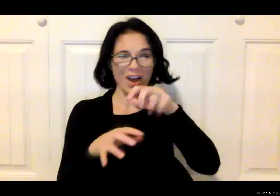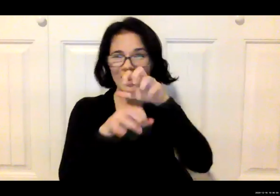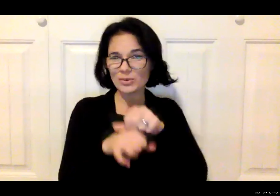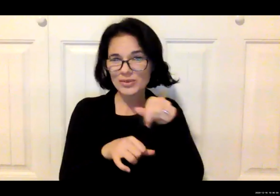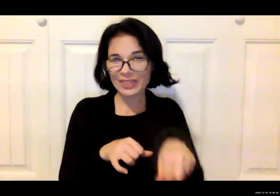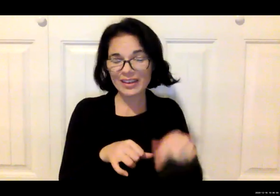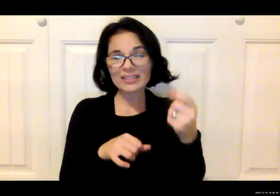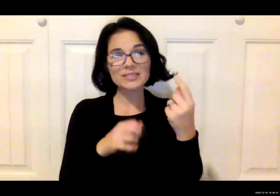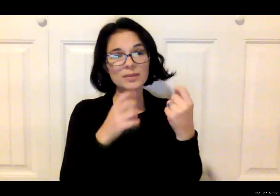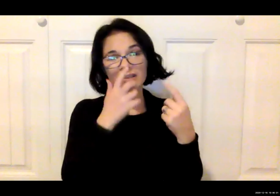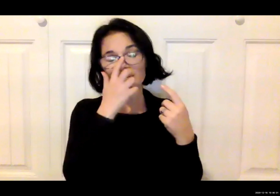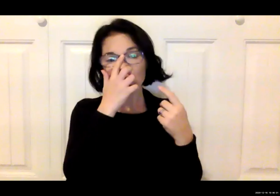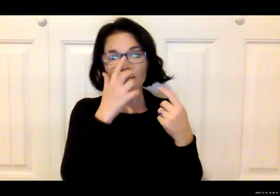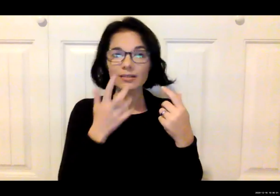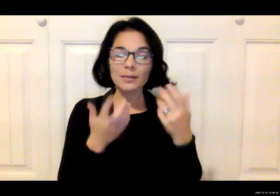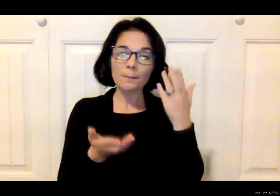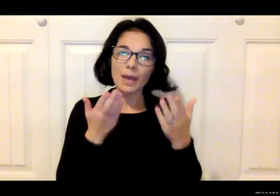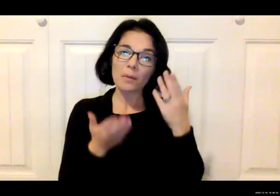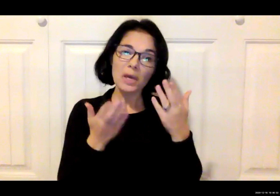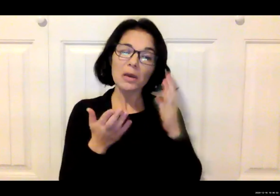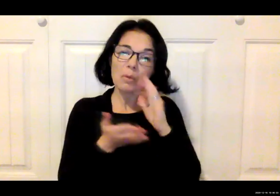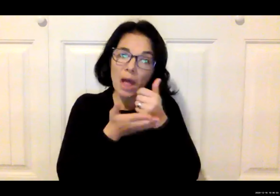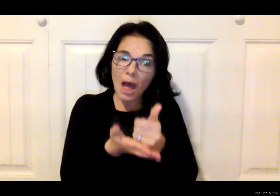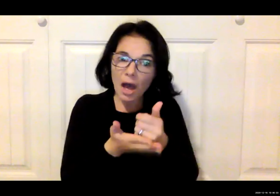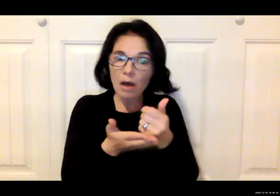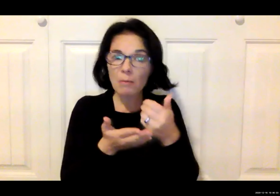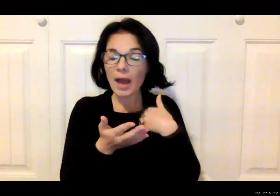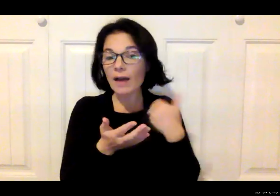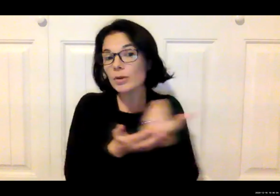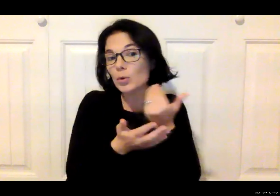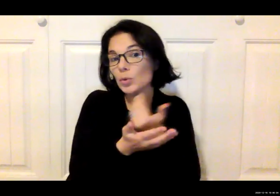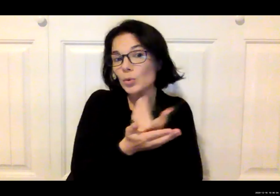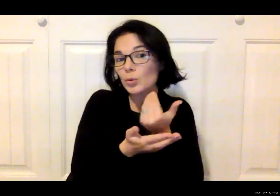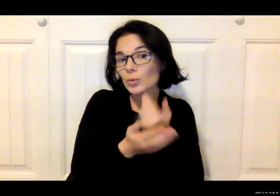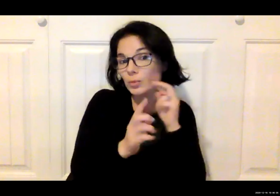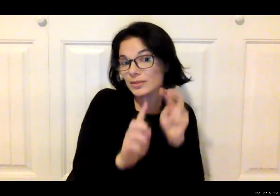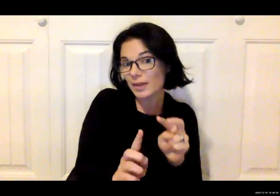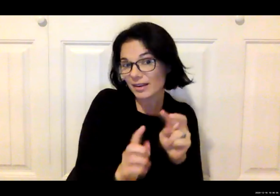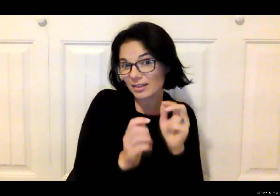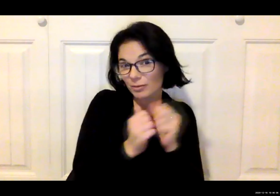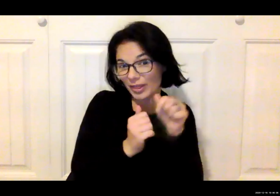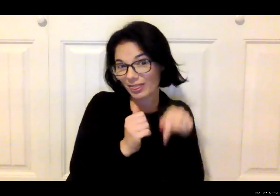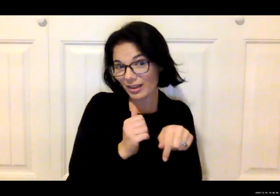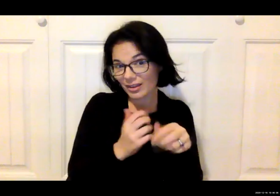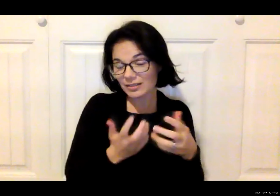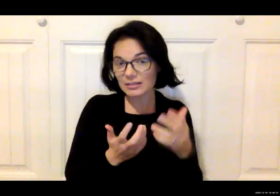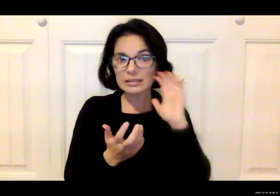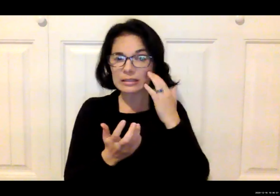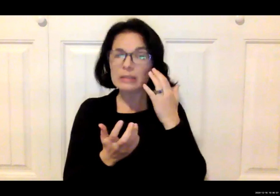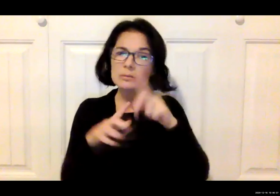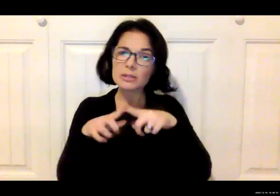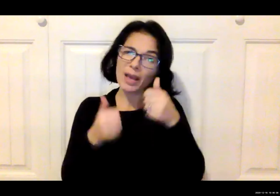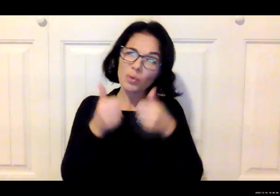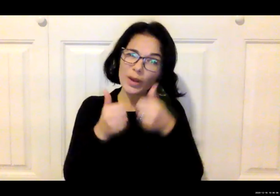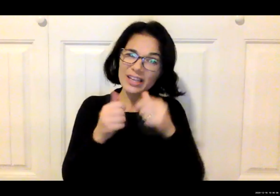can help to just try to take a fresh perspective of looking at it. So depending on which family members are tired